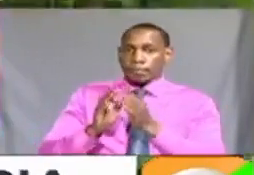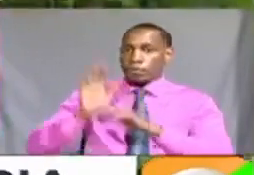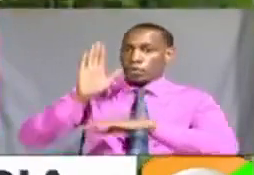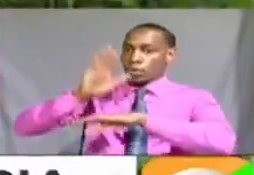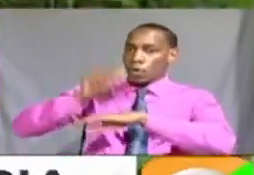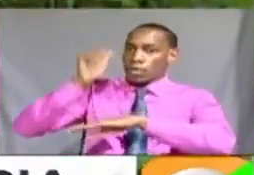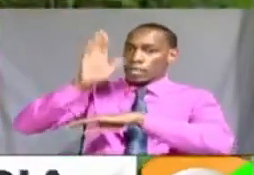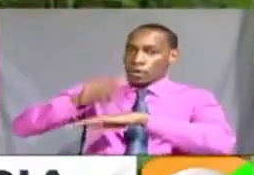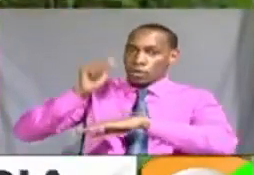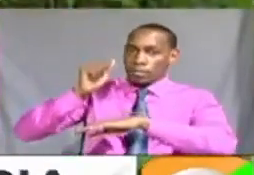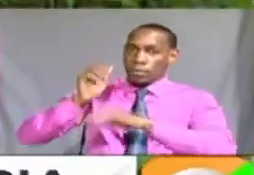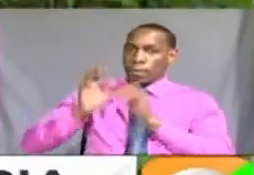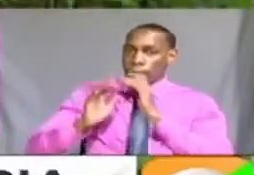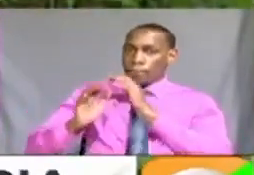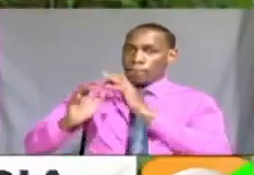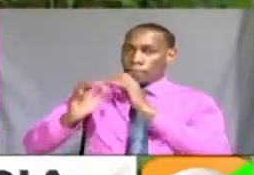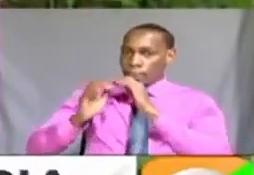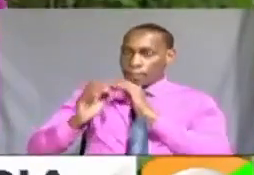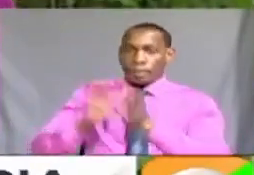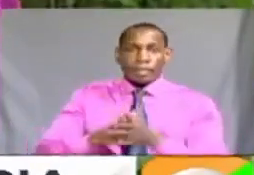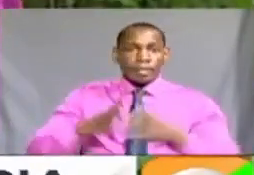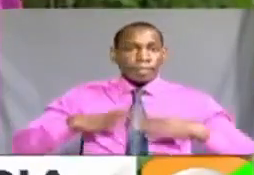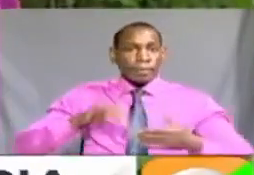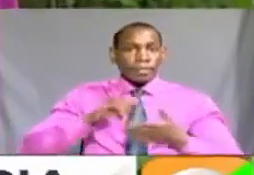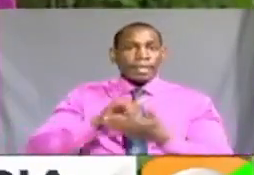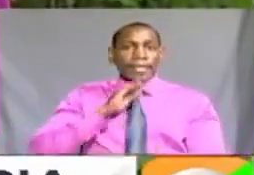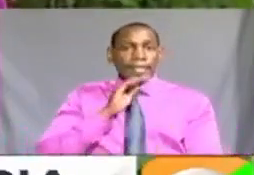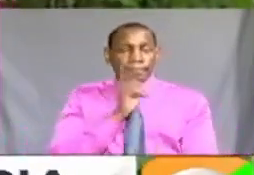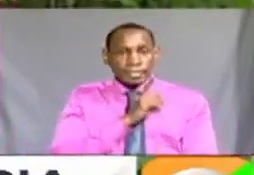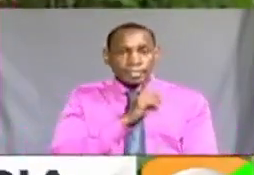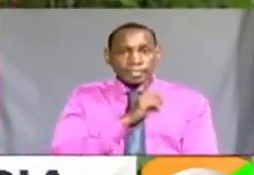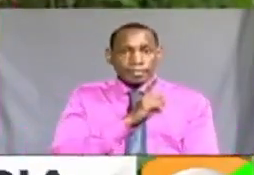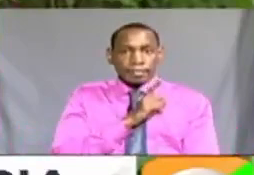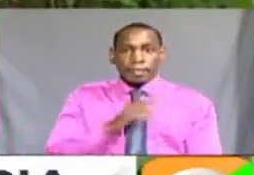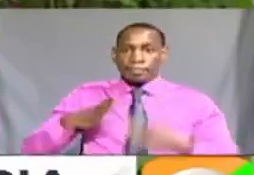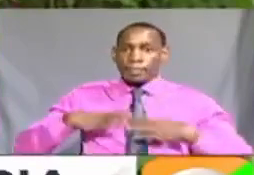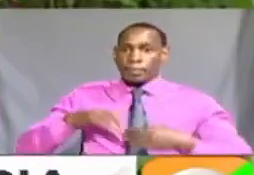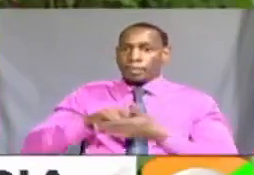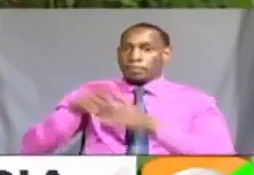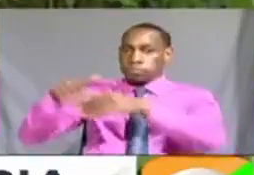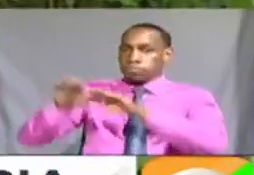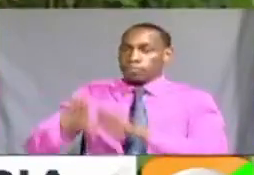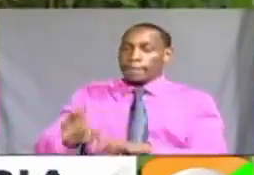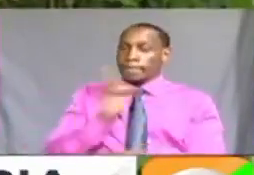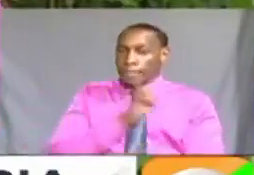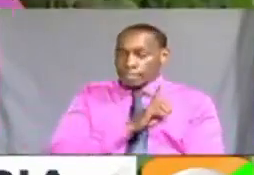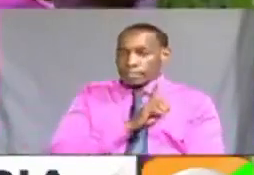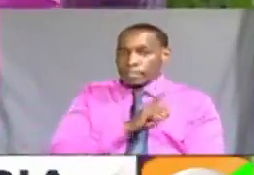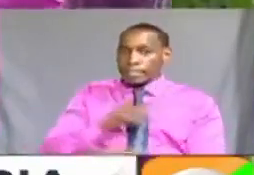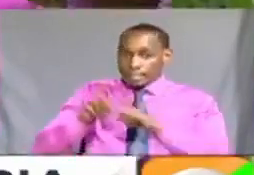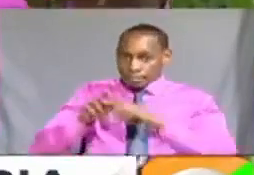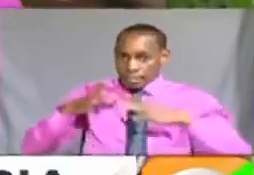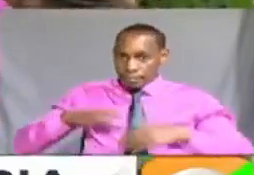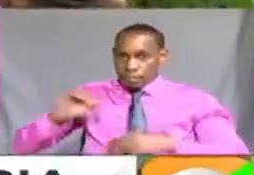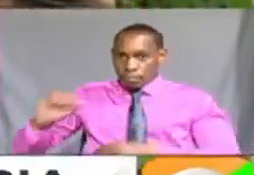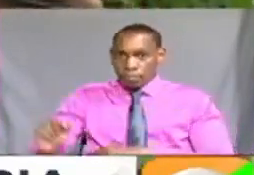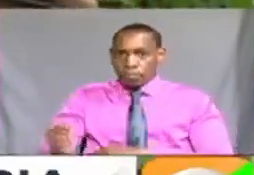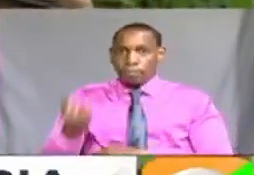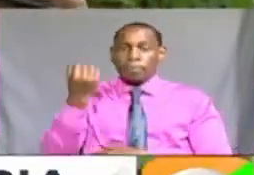calls, those who have gone before us, those who lie in the grave, will be the first to